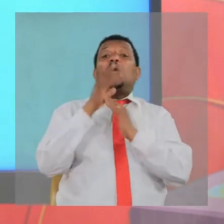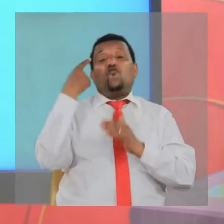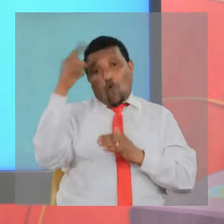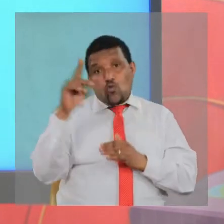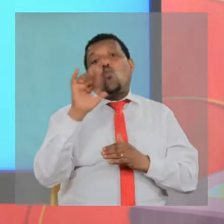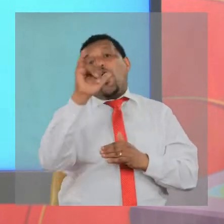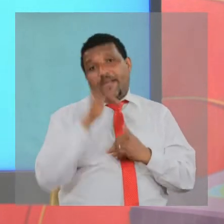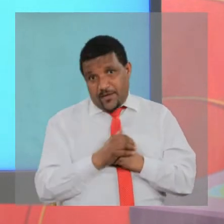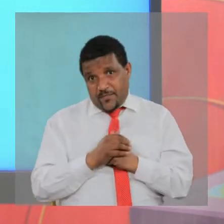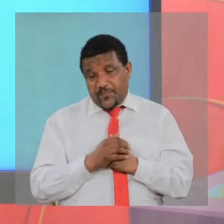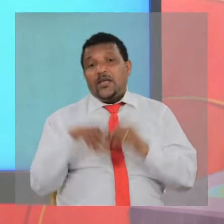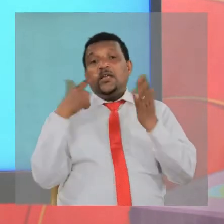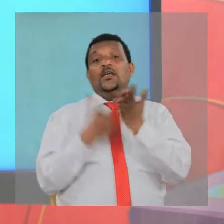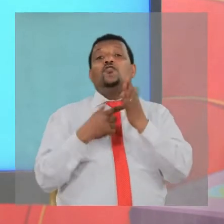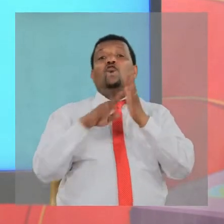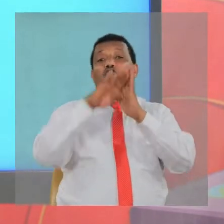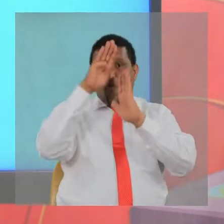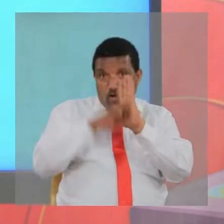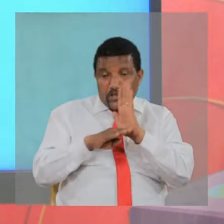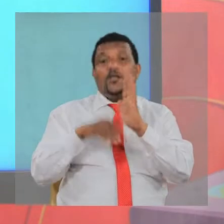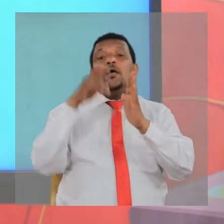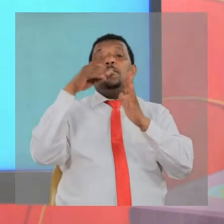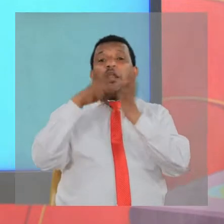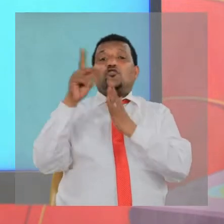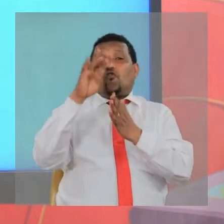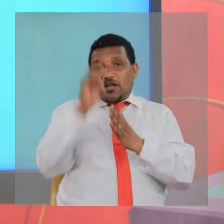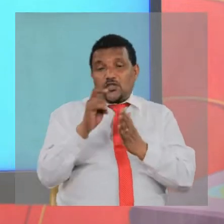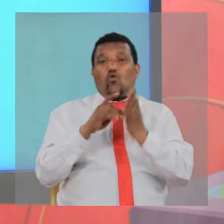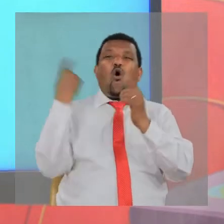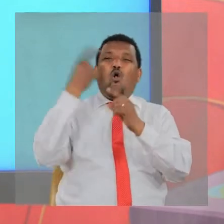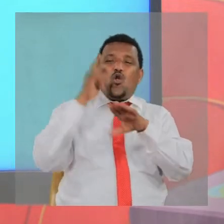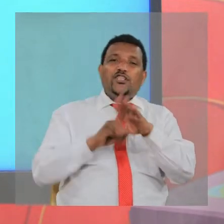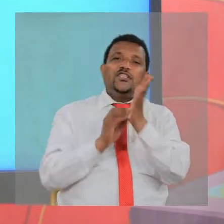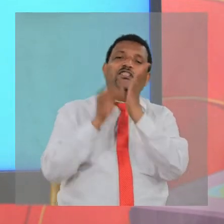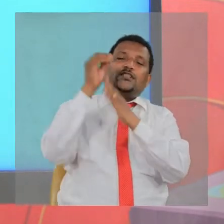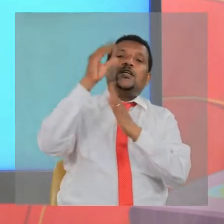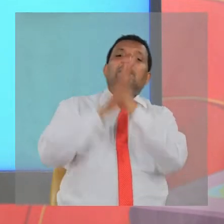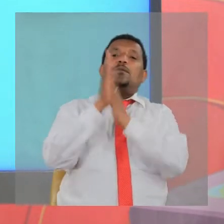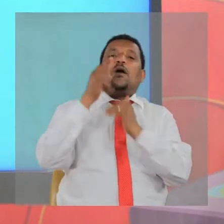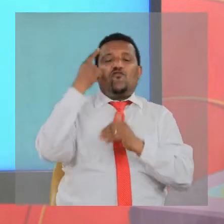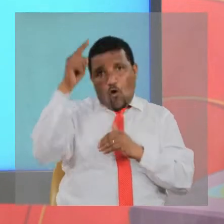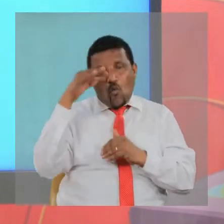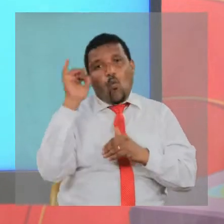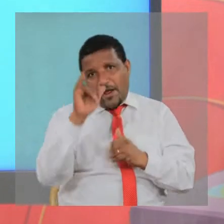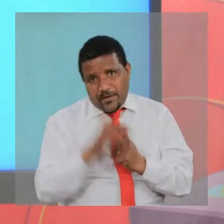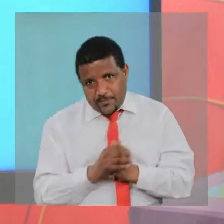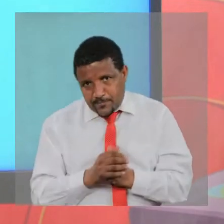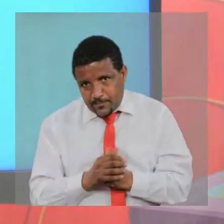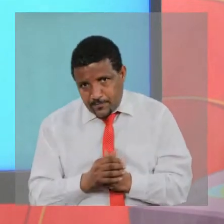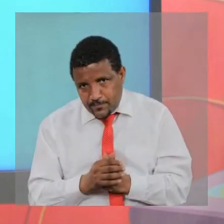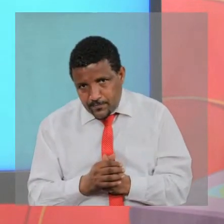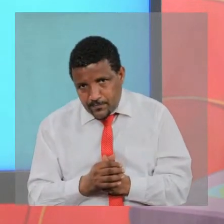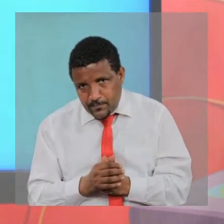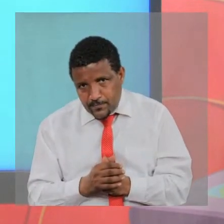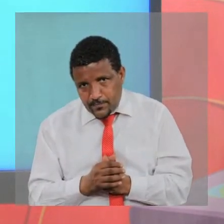for Y, and a fall in the price of X will always increase the demand for Y.